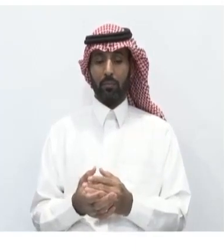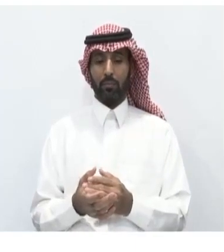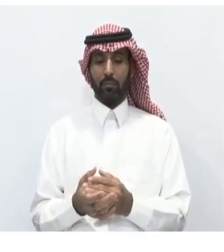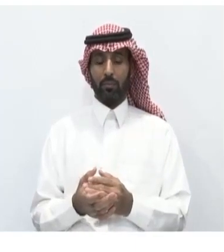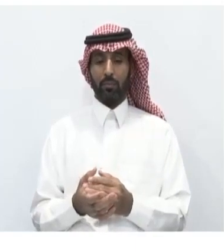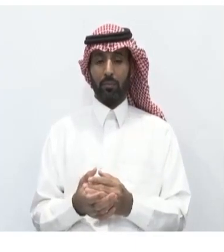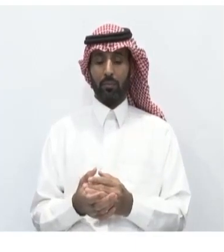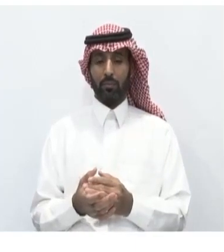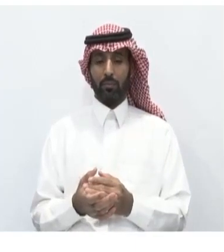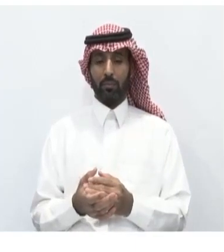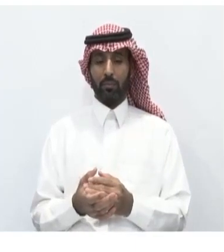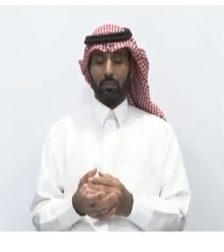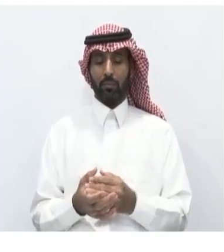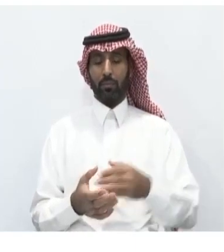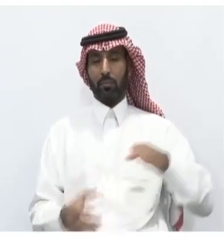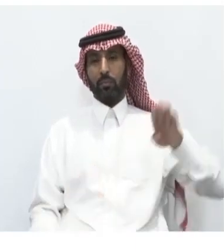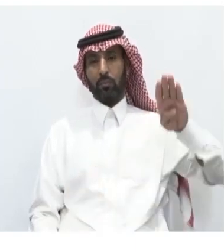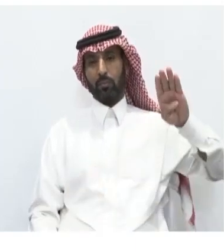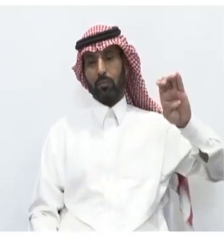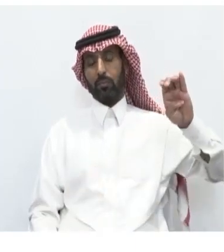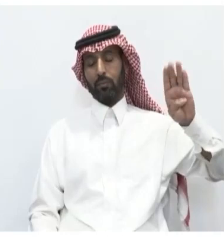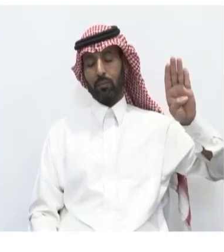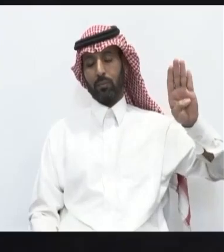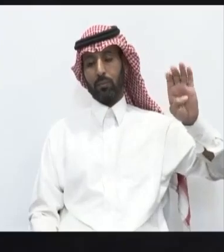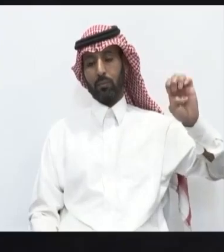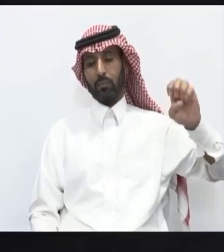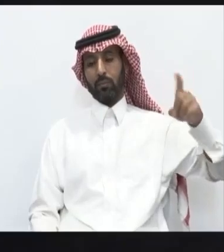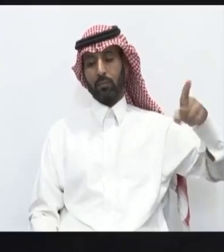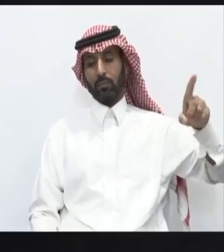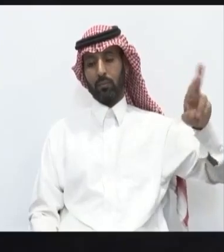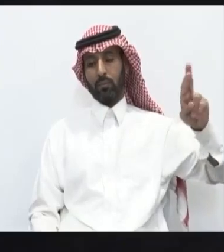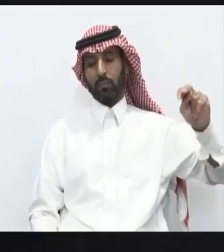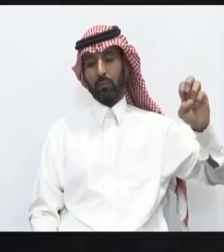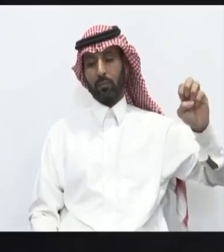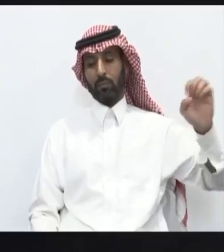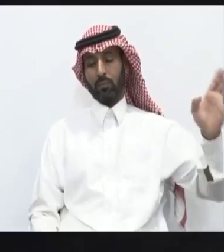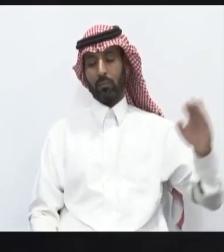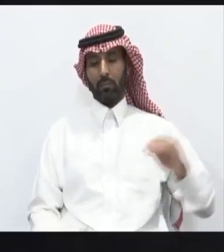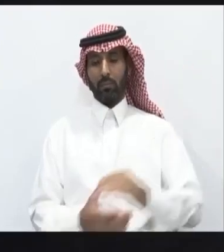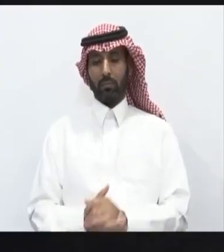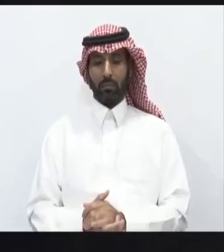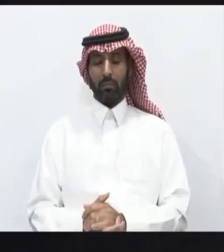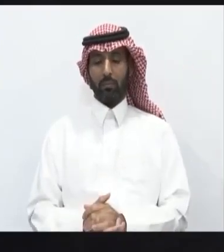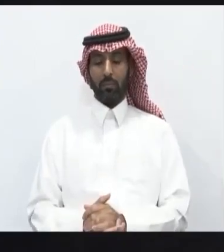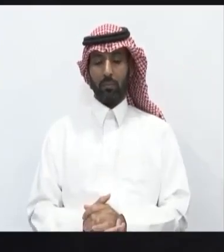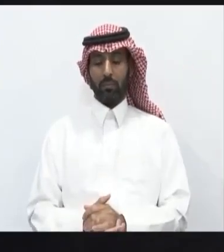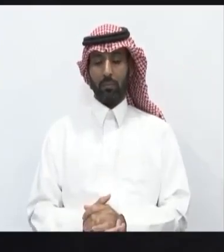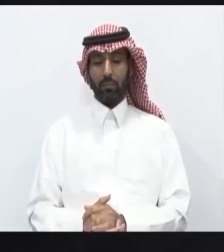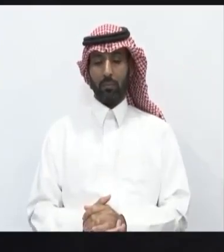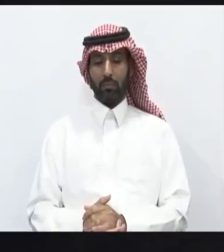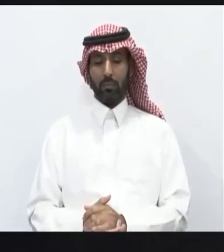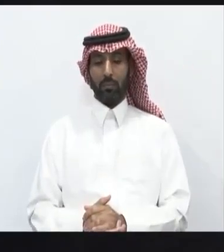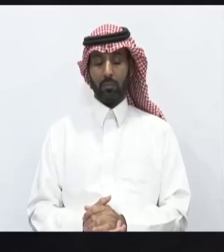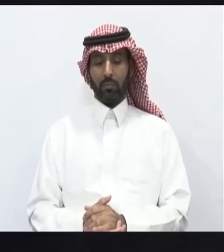example, here the word bedrooms. Bedrooms, it consists originally of the word bed and room, and you put them